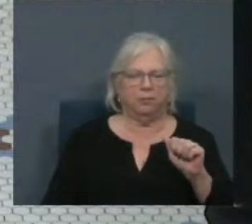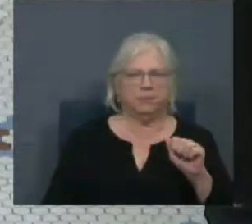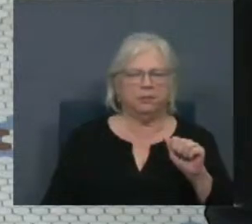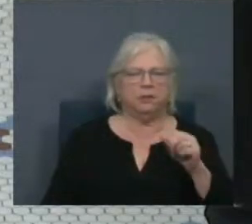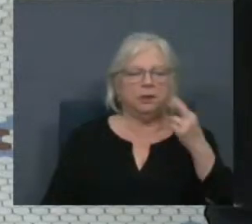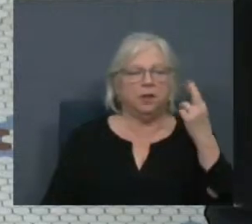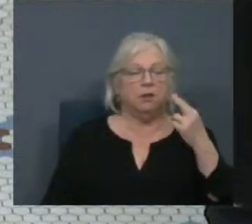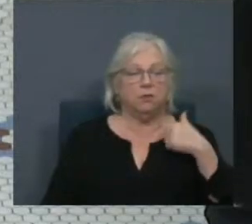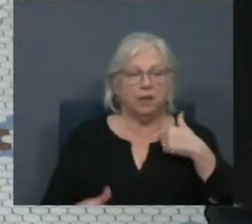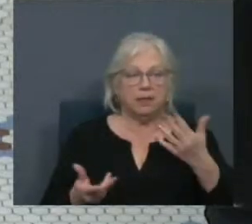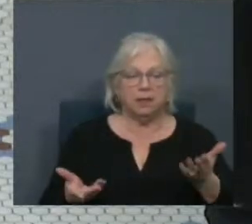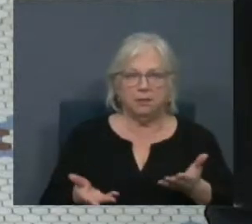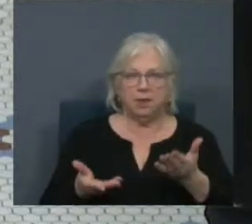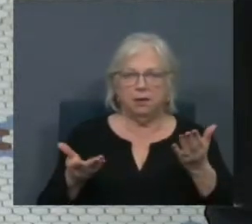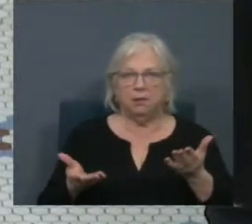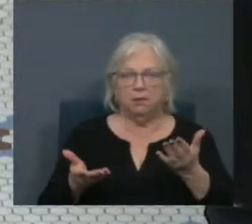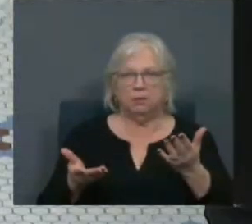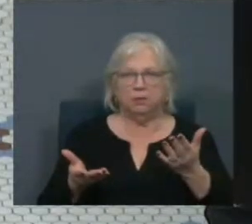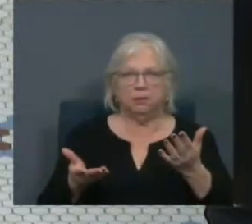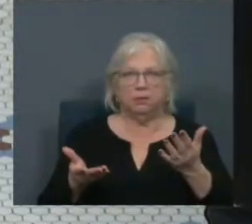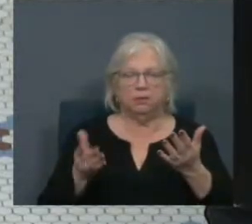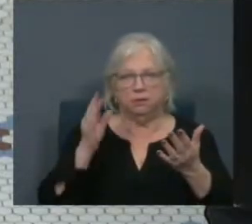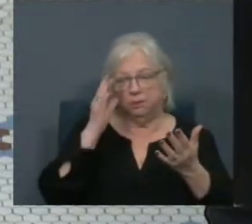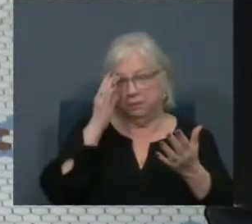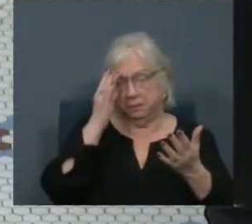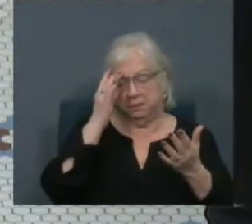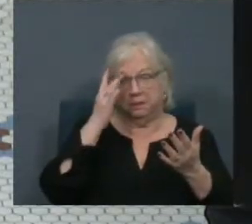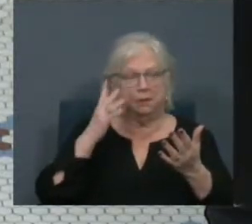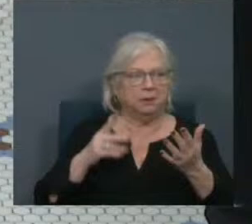The reason why I'm here is because